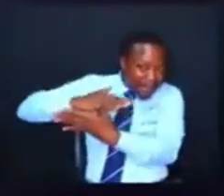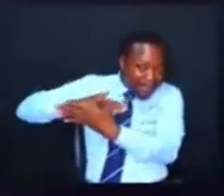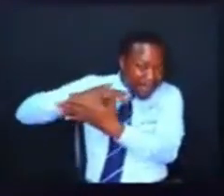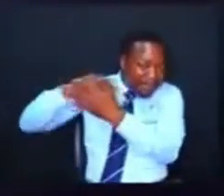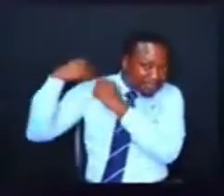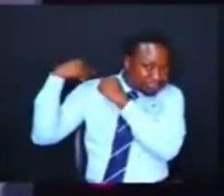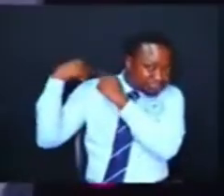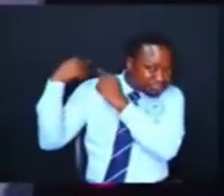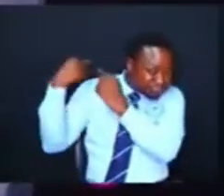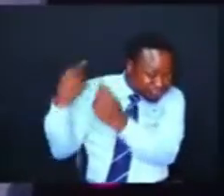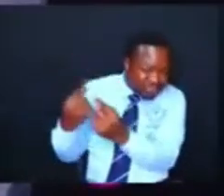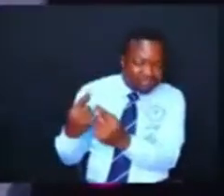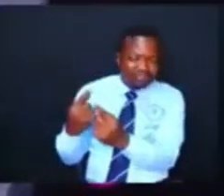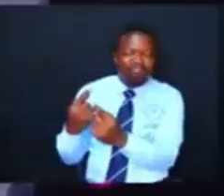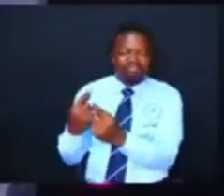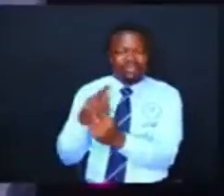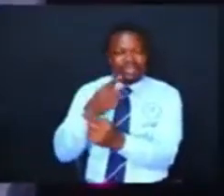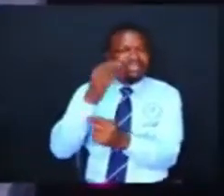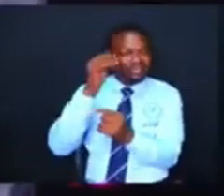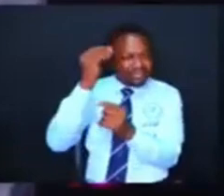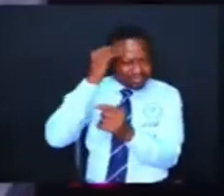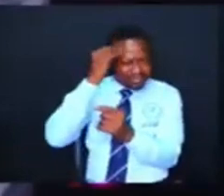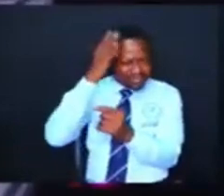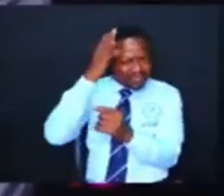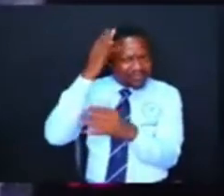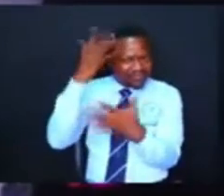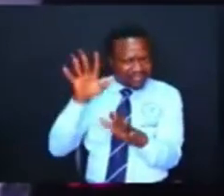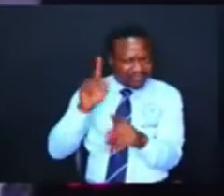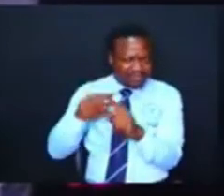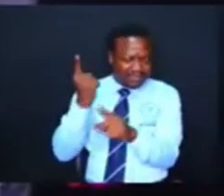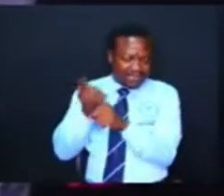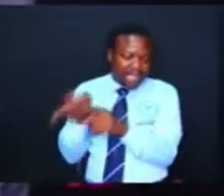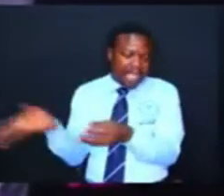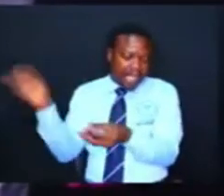the months. So two.